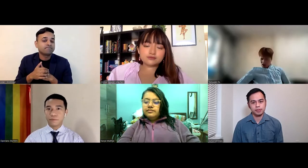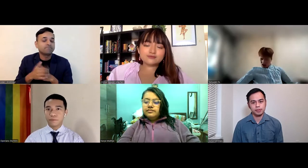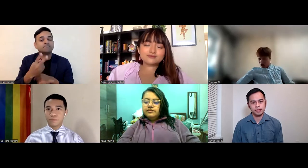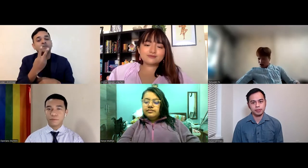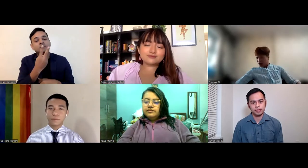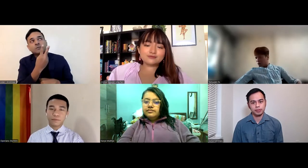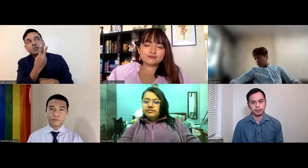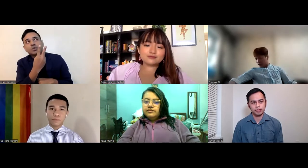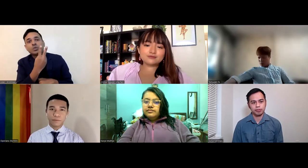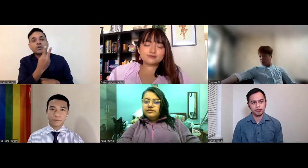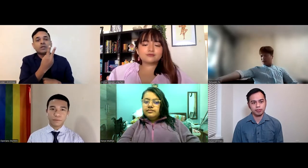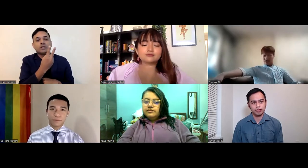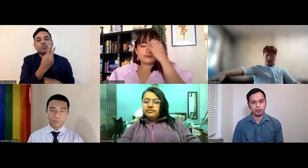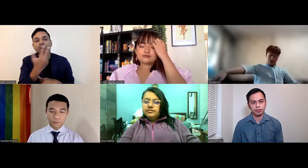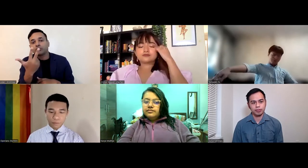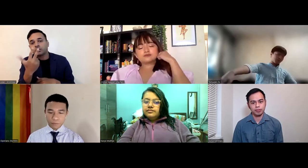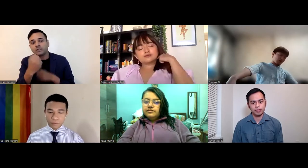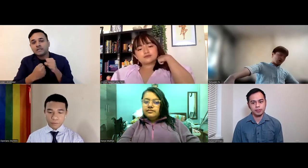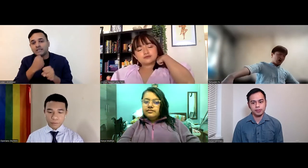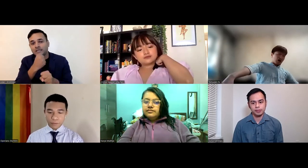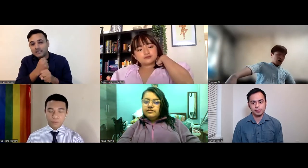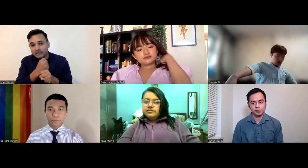from the third and fourth year,